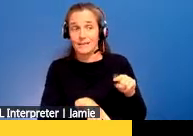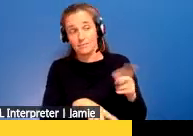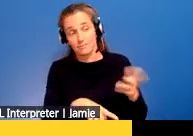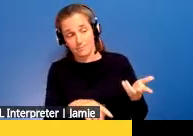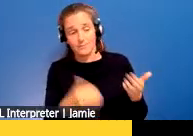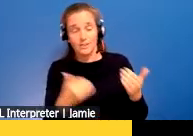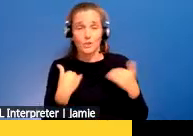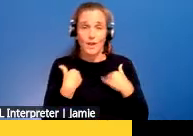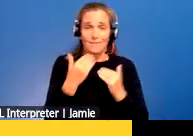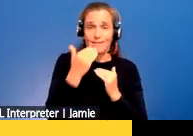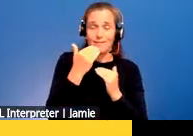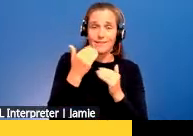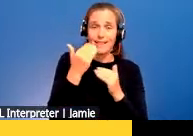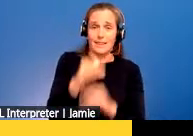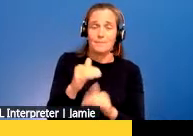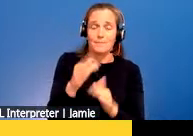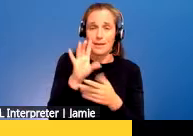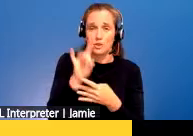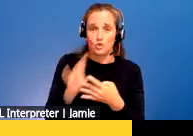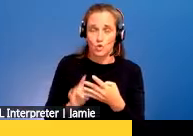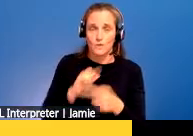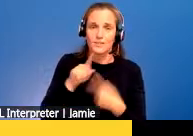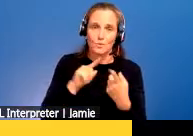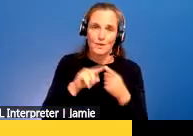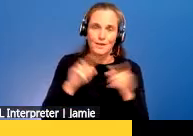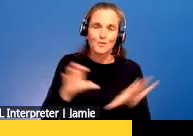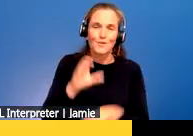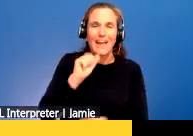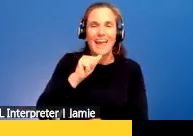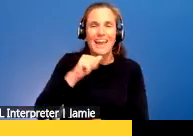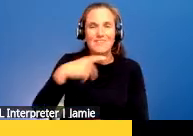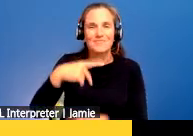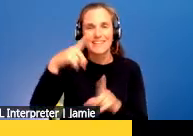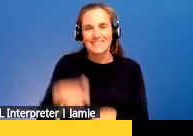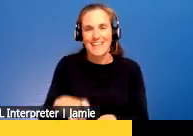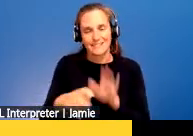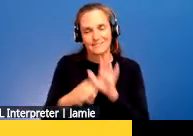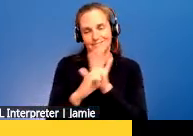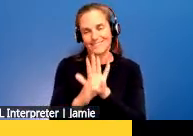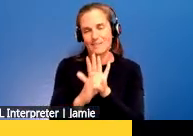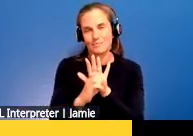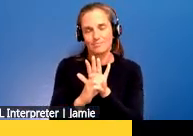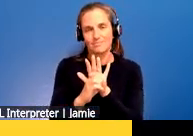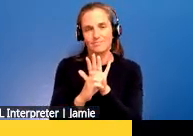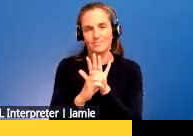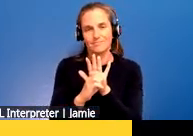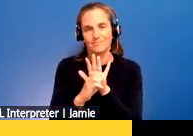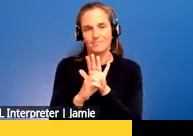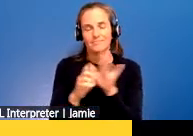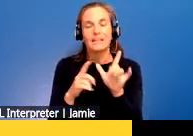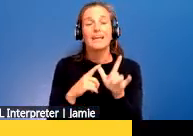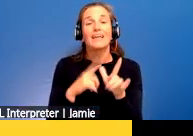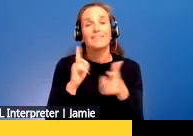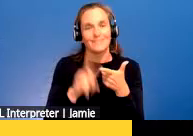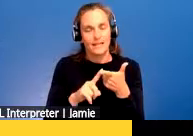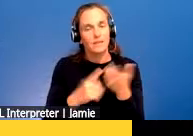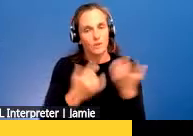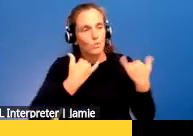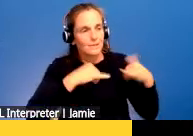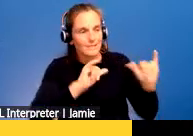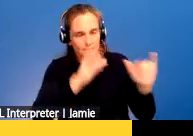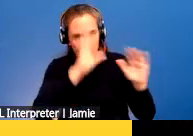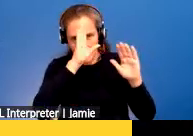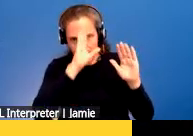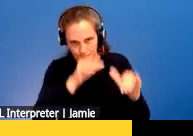choice when you're trying to do an AP test, for example, then there's still the expectation that students are